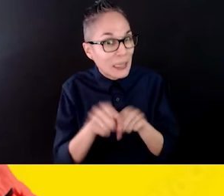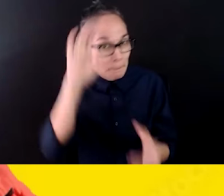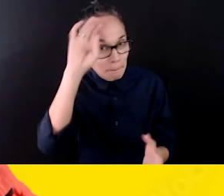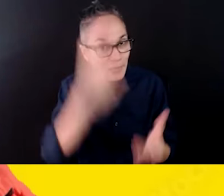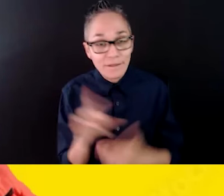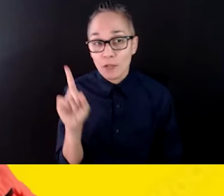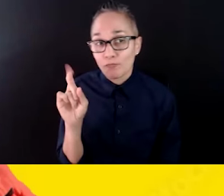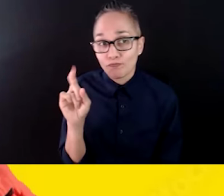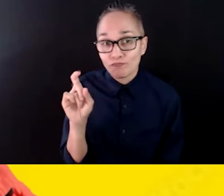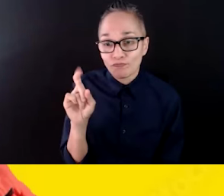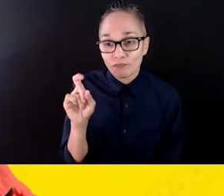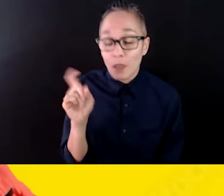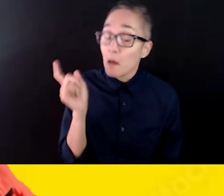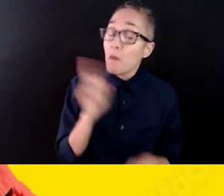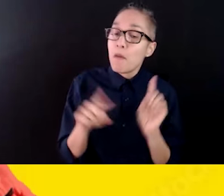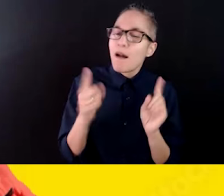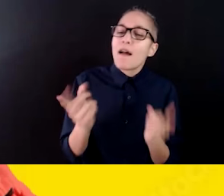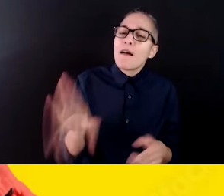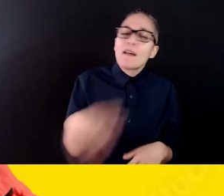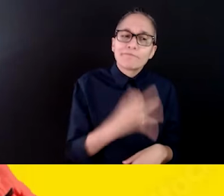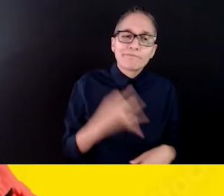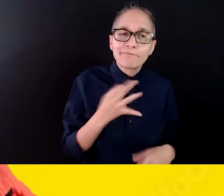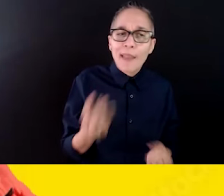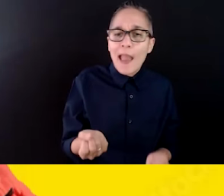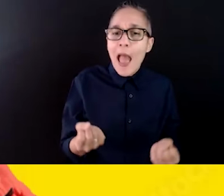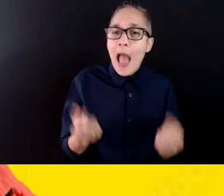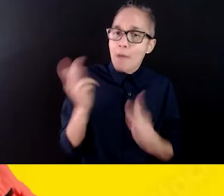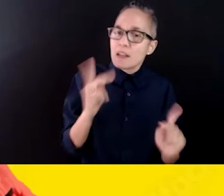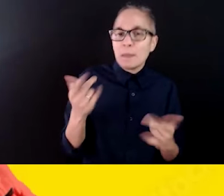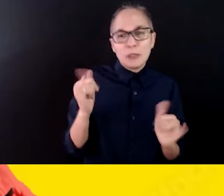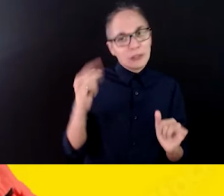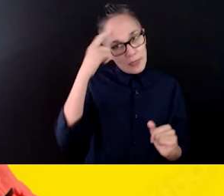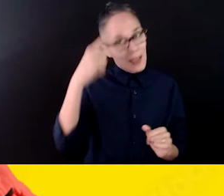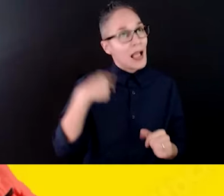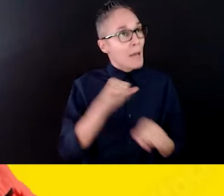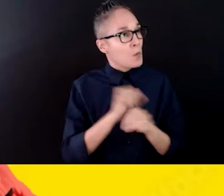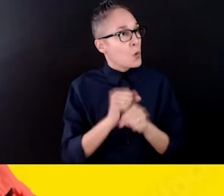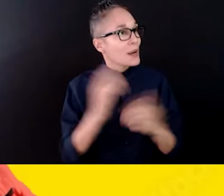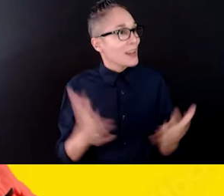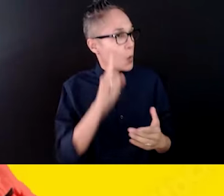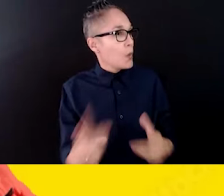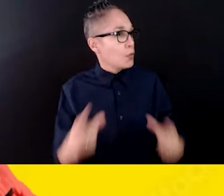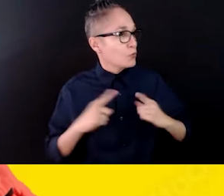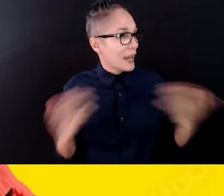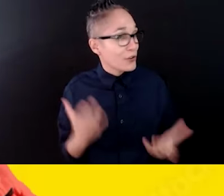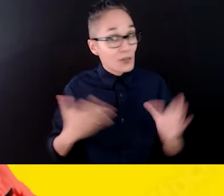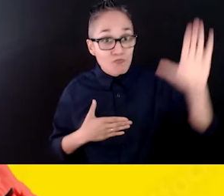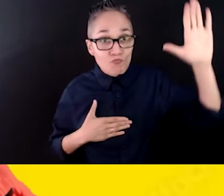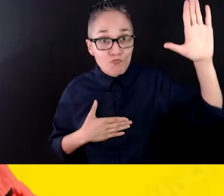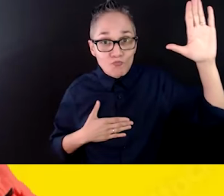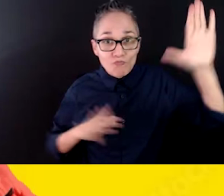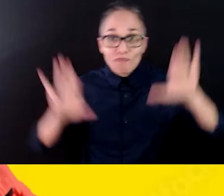Somewhat. Okay. And then the question, so how many does it still mean retiring here? Yes. Okay.